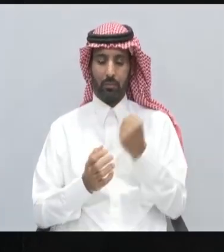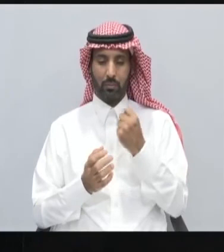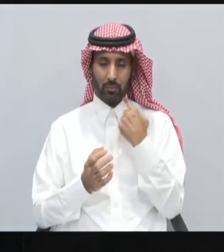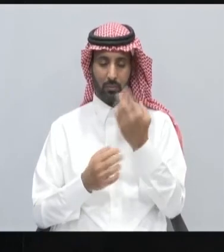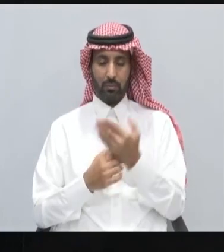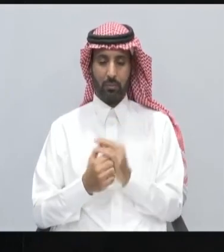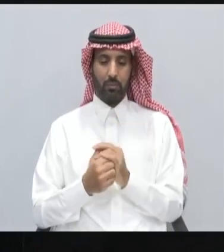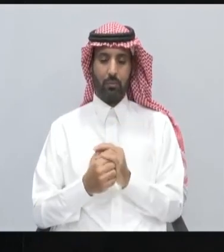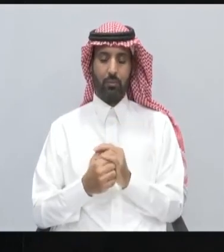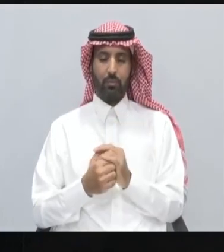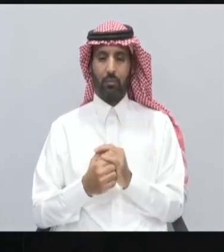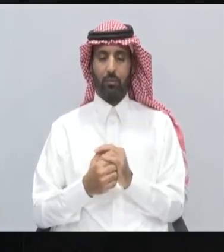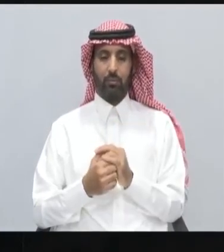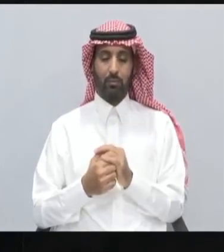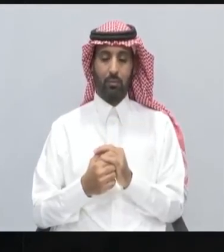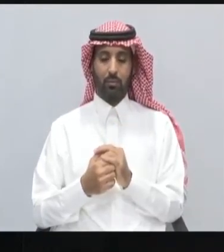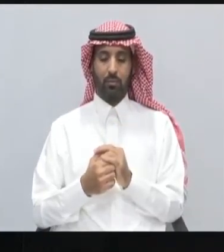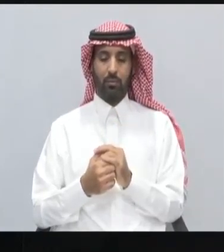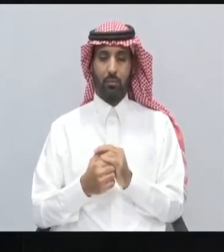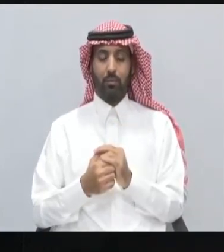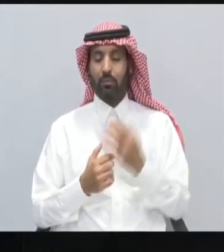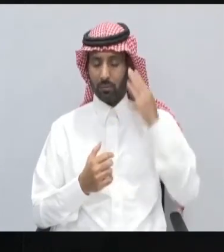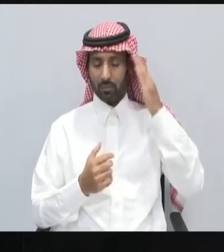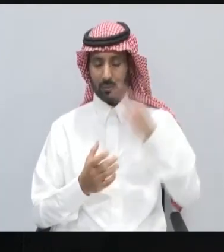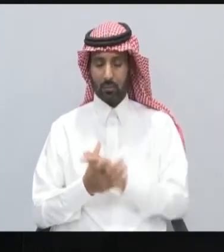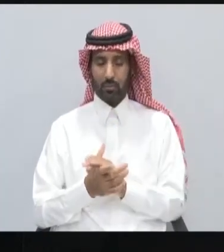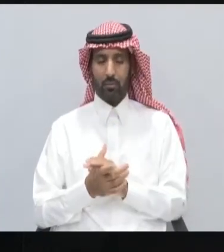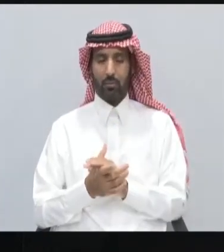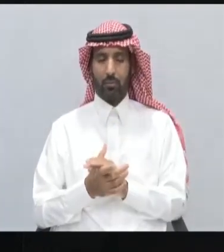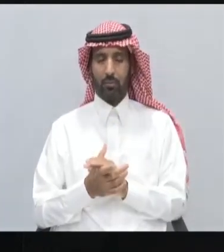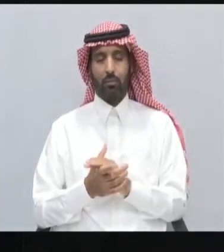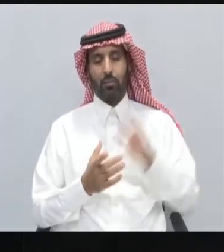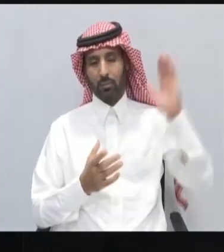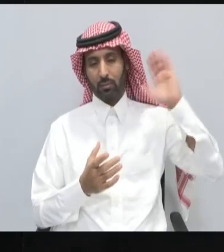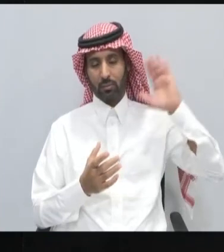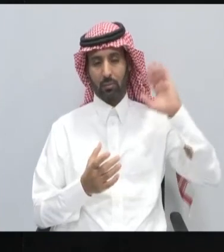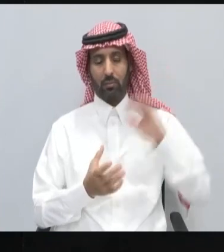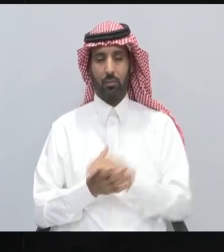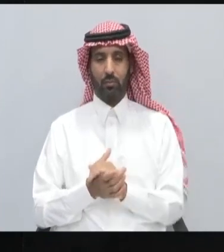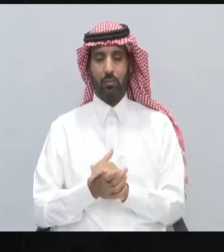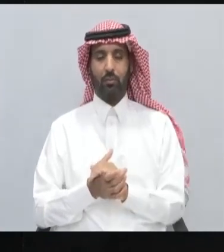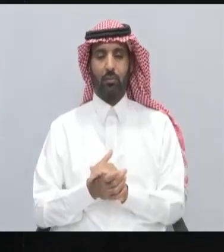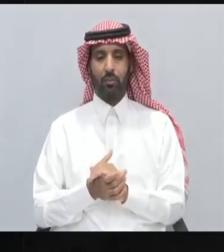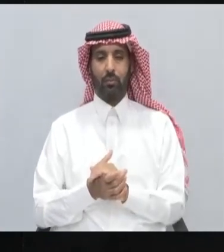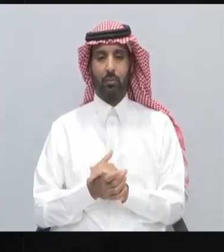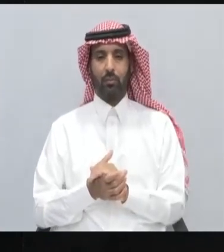something I wanted to share with all of you. Thank you for listening. That's it for today, and inshallah I will see you next class.